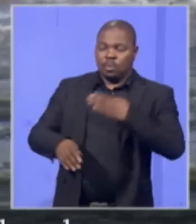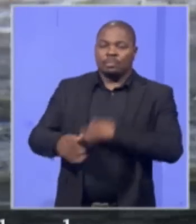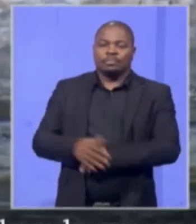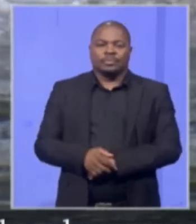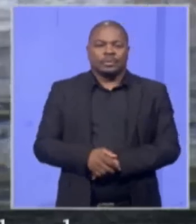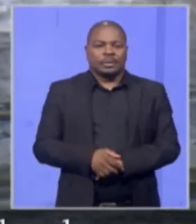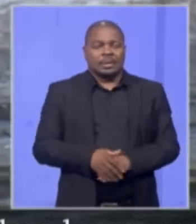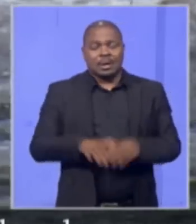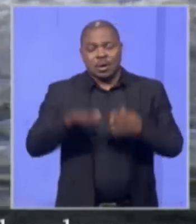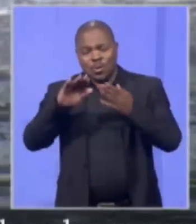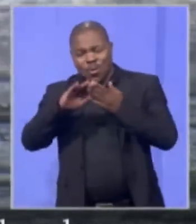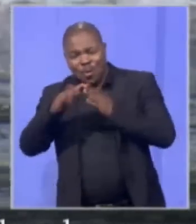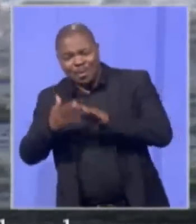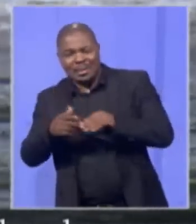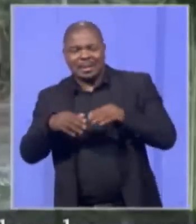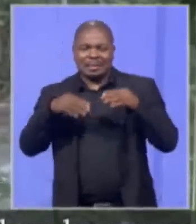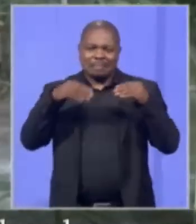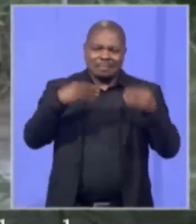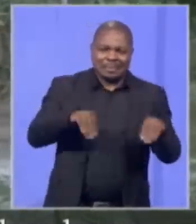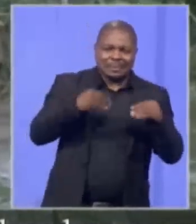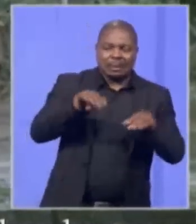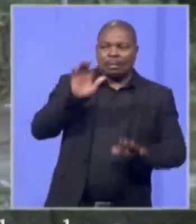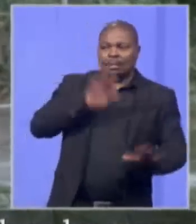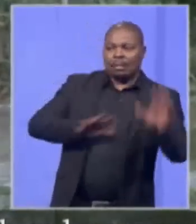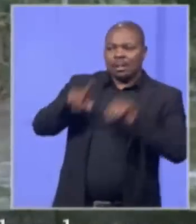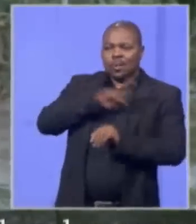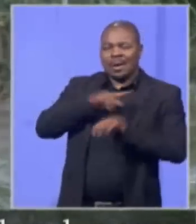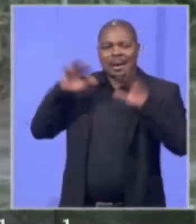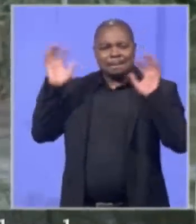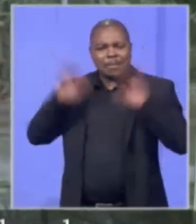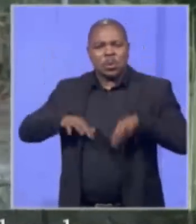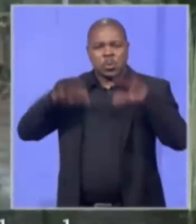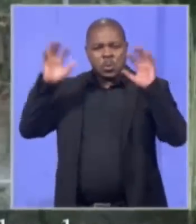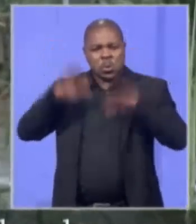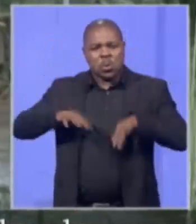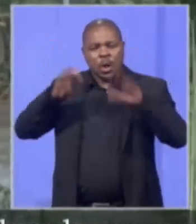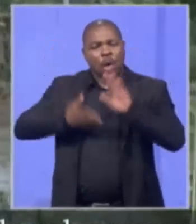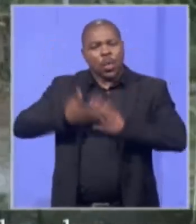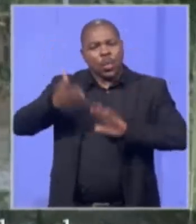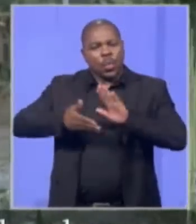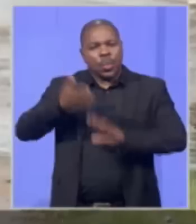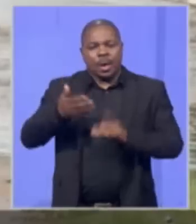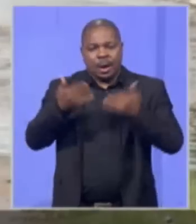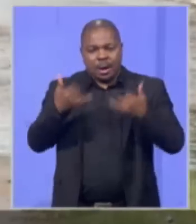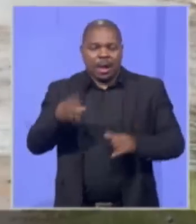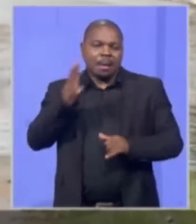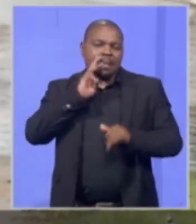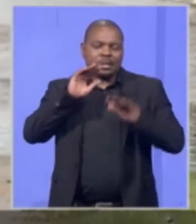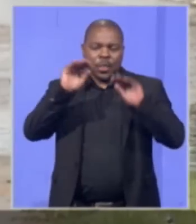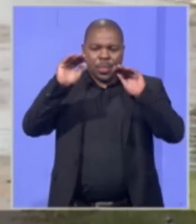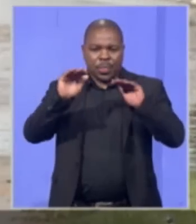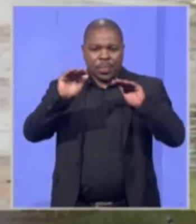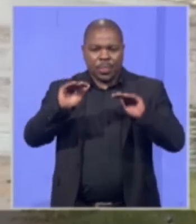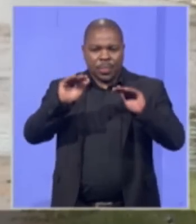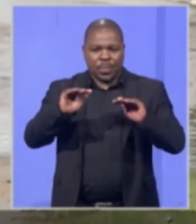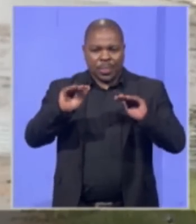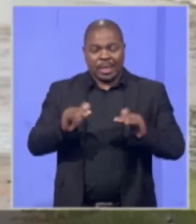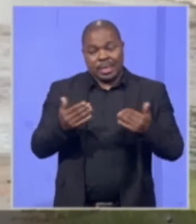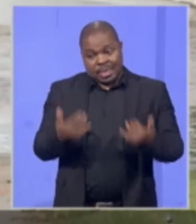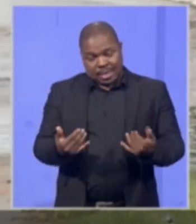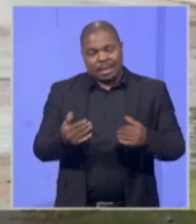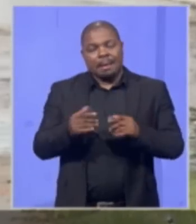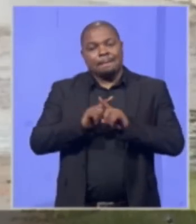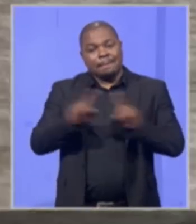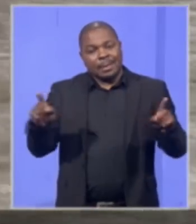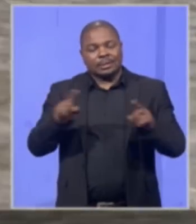Baagi le dikgwebo ba amilwe ke dipula tseo di ntseng di tsweletse gona le fa gona metsi a fokotsegile mo dikarolong dingwe tsa kgaolo ya Klerksdorp.